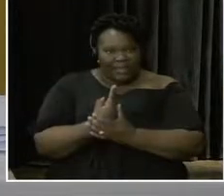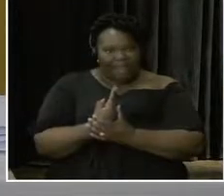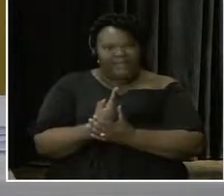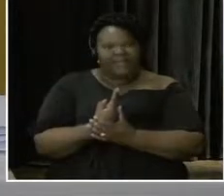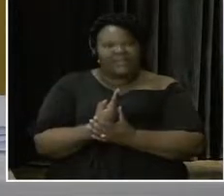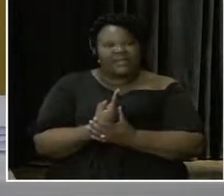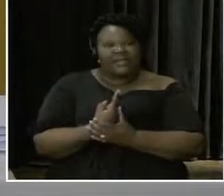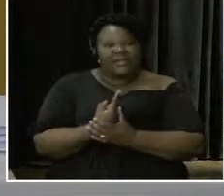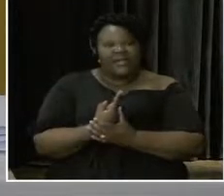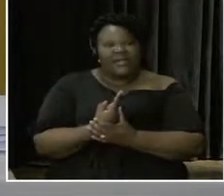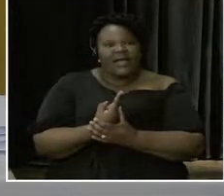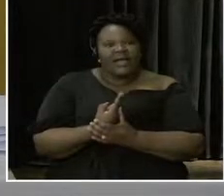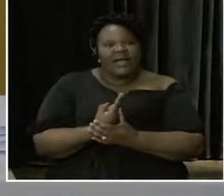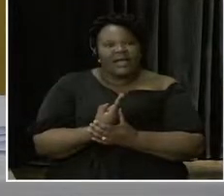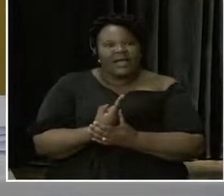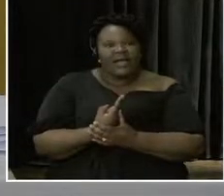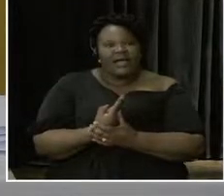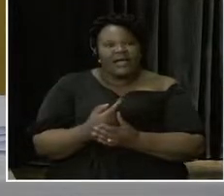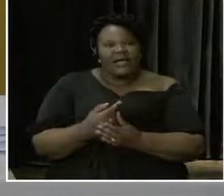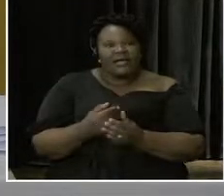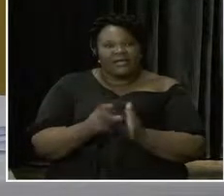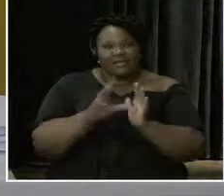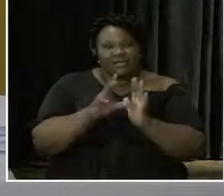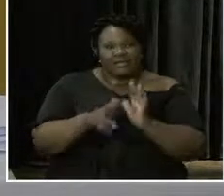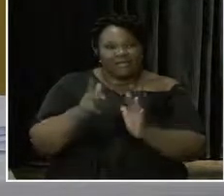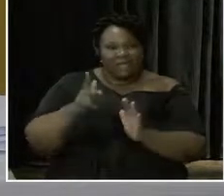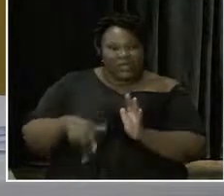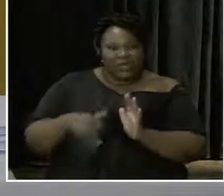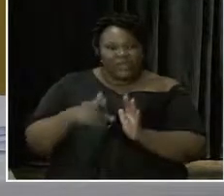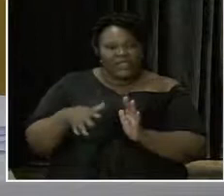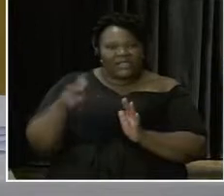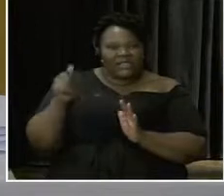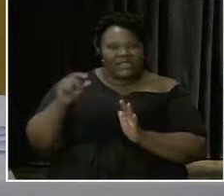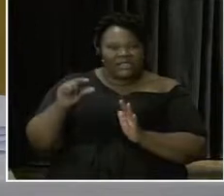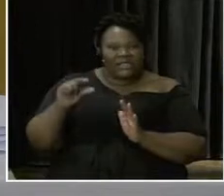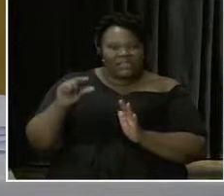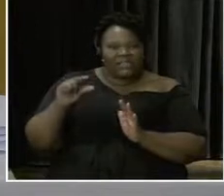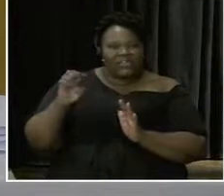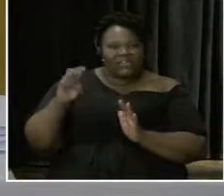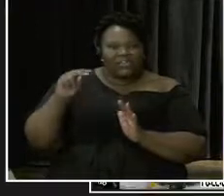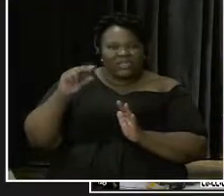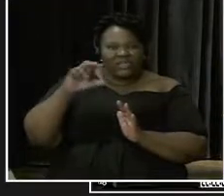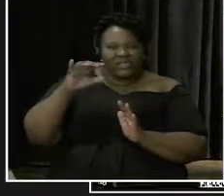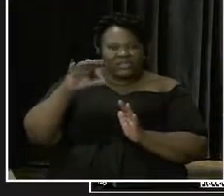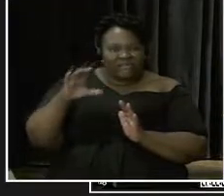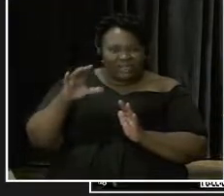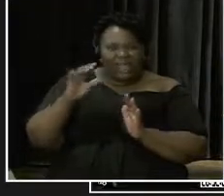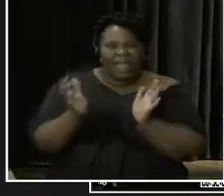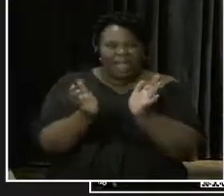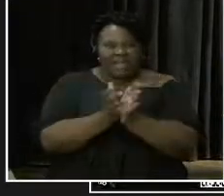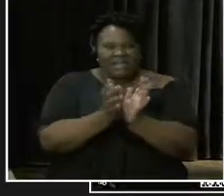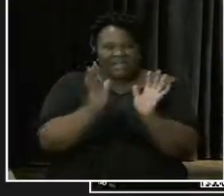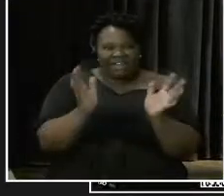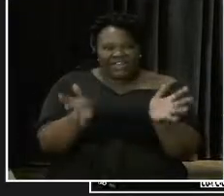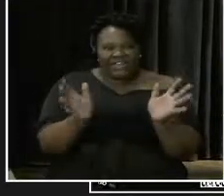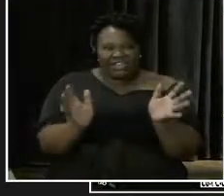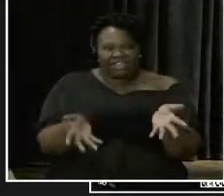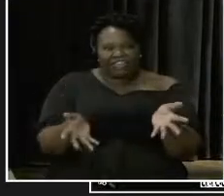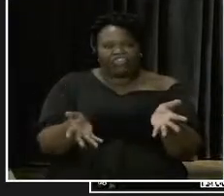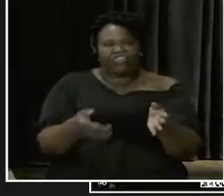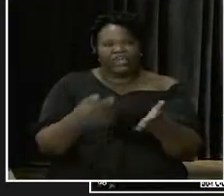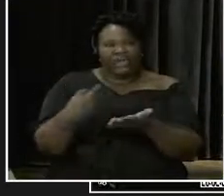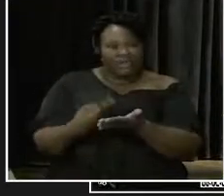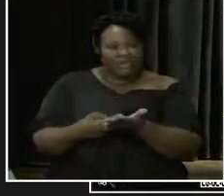The security agencies have met and have discussed. Unfortunately, some of the things that have discussed cannot be divulged with the